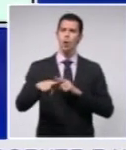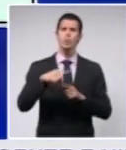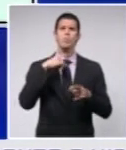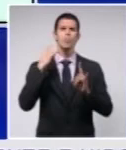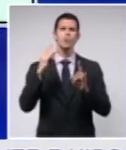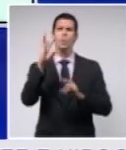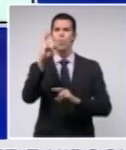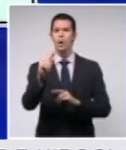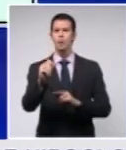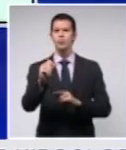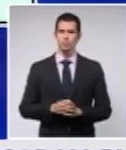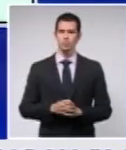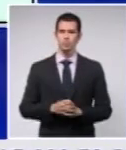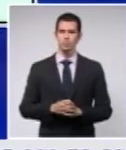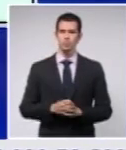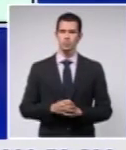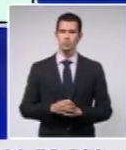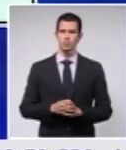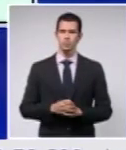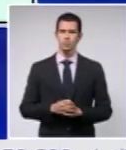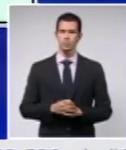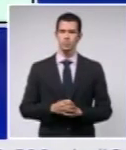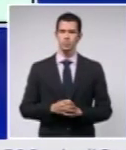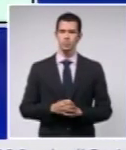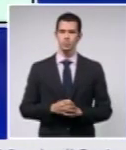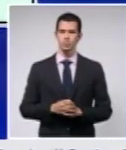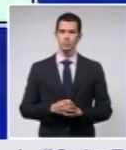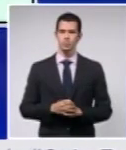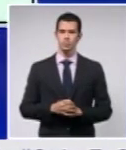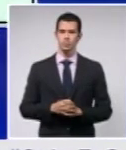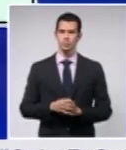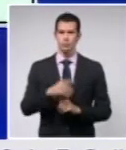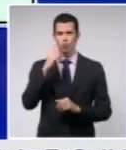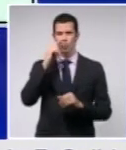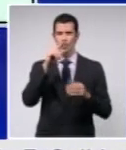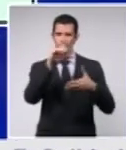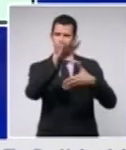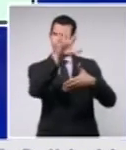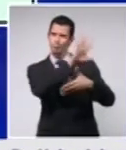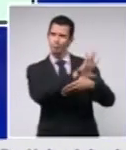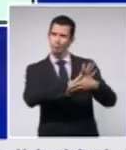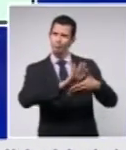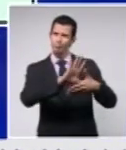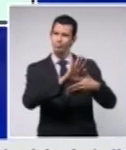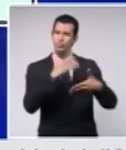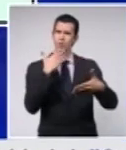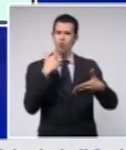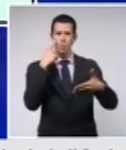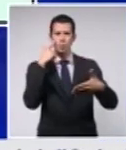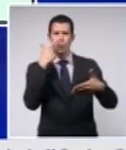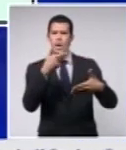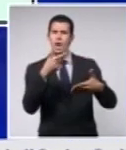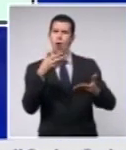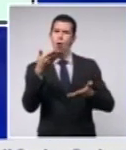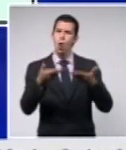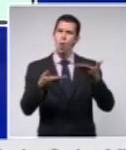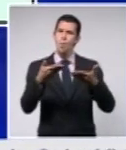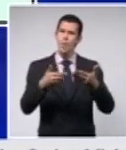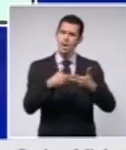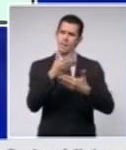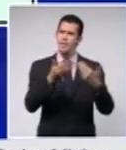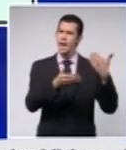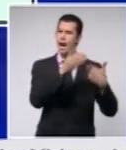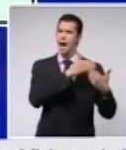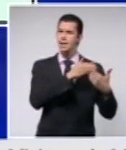21,251 deaths. From the Americas, after the United States and Brazil, comes